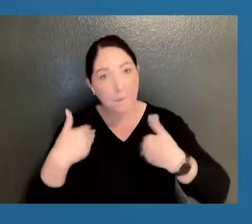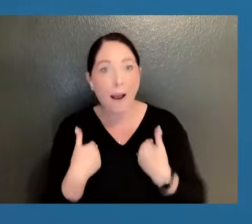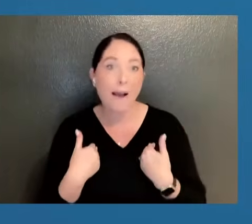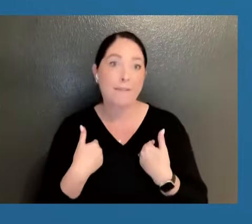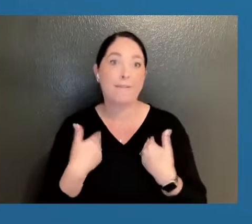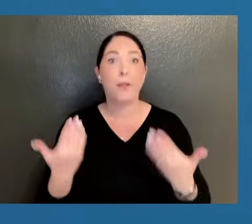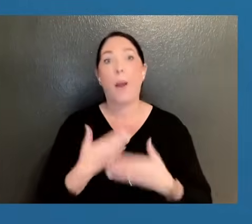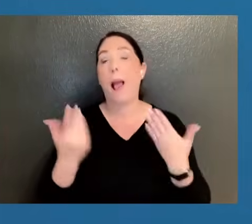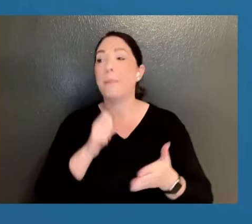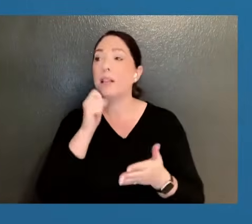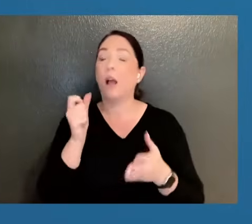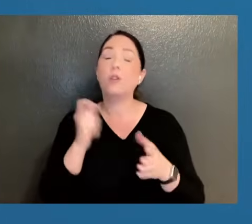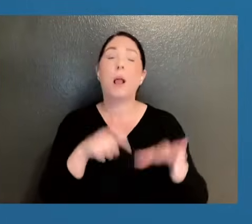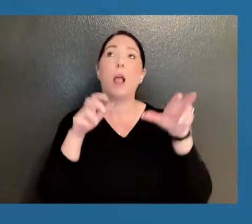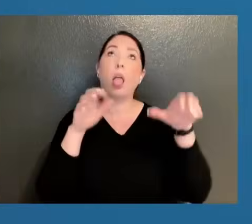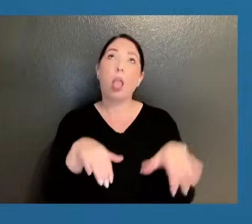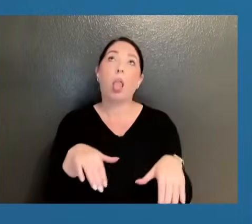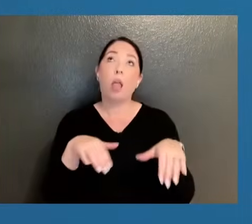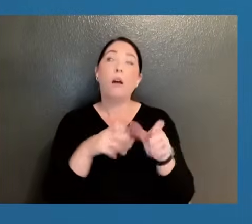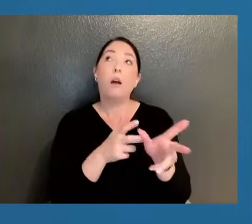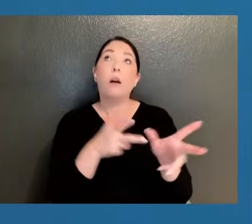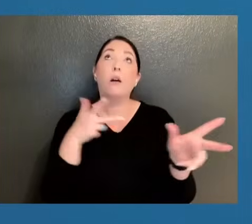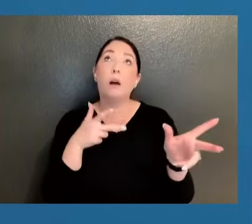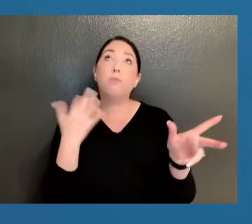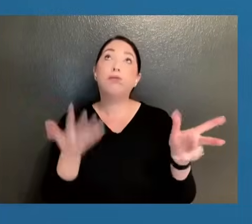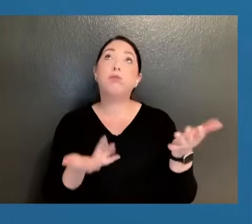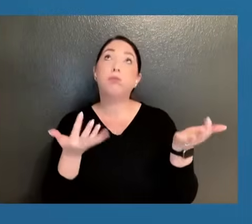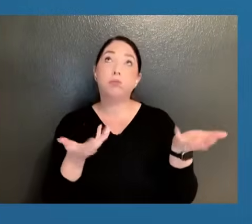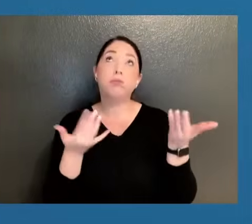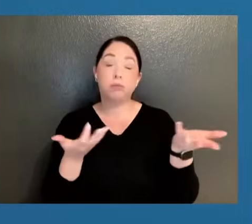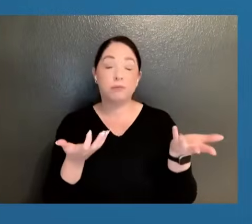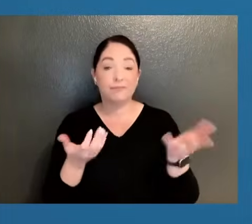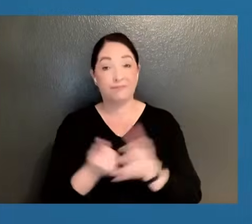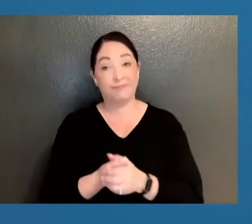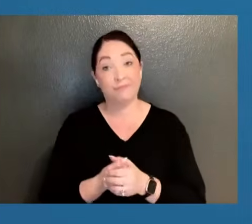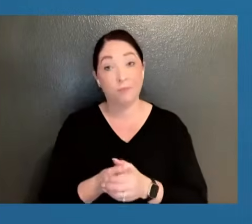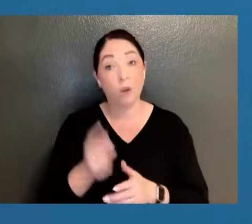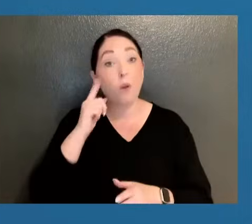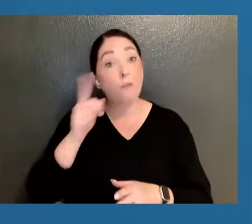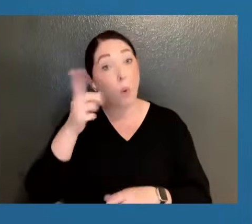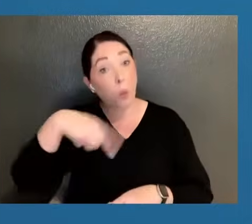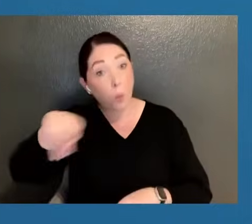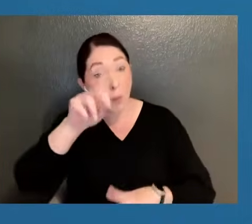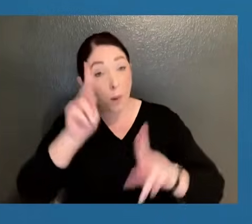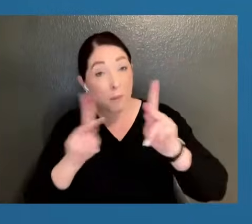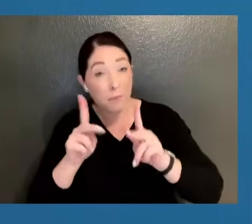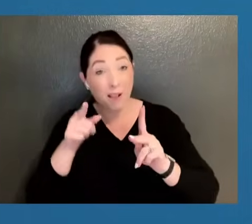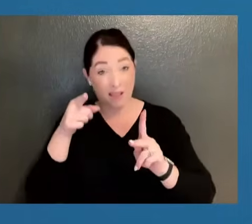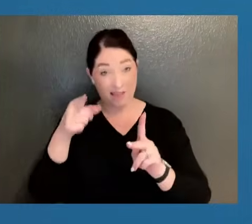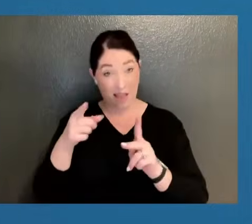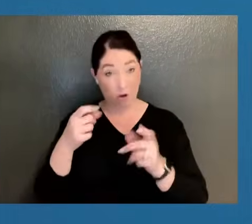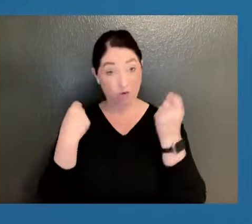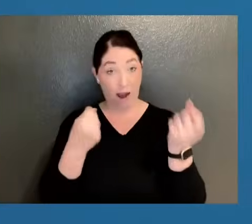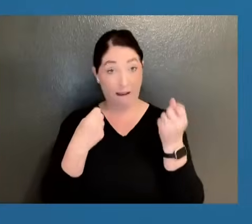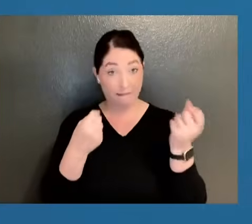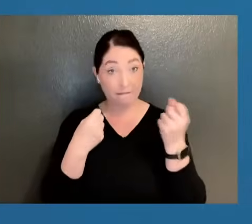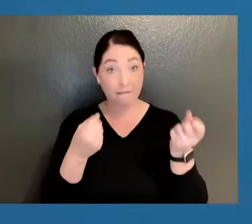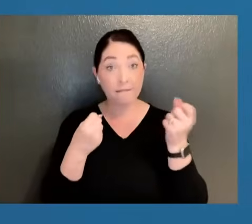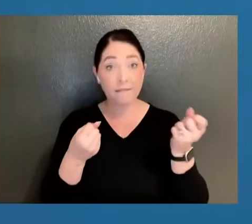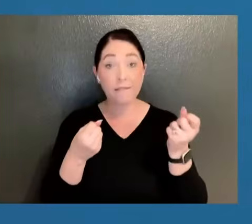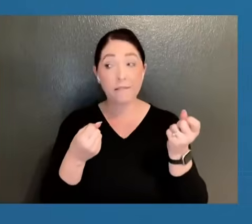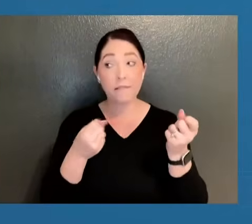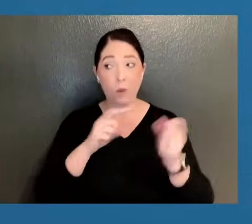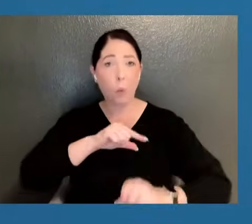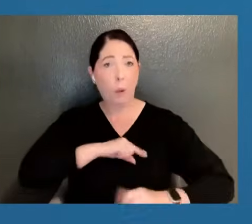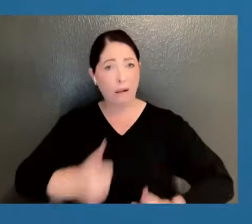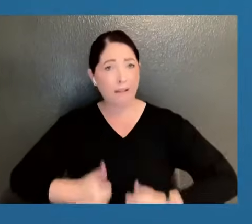sit in traffic. So to those individuals who are driving in, their quality of life has improved as well, and